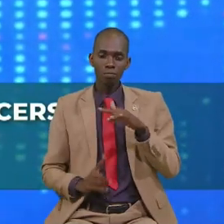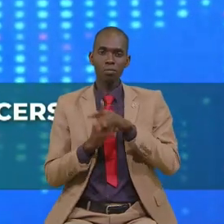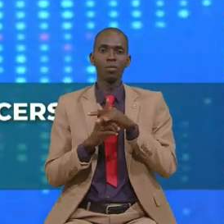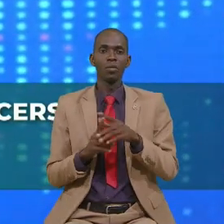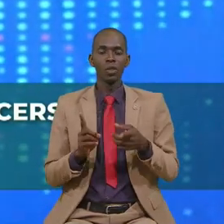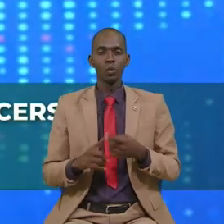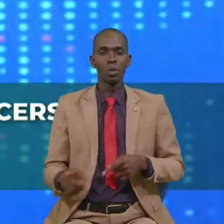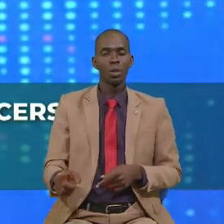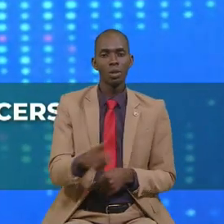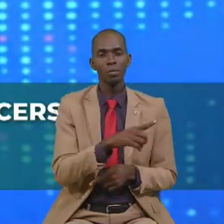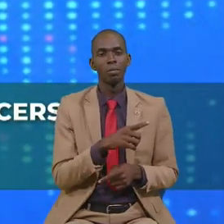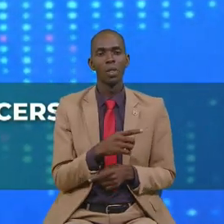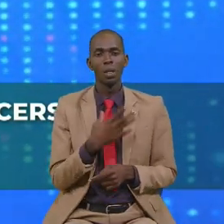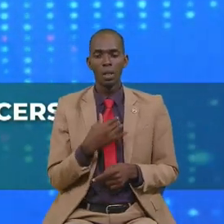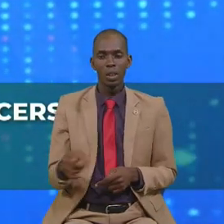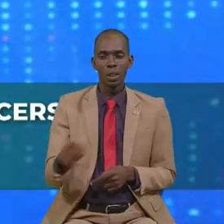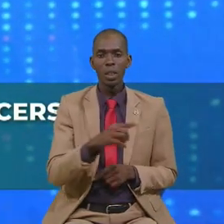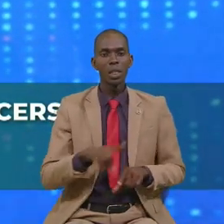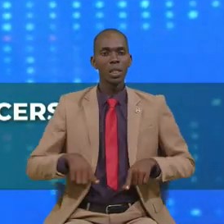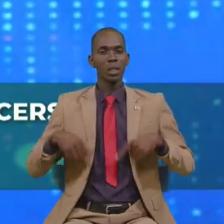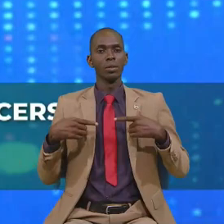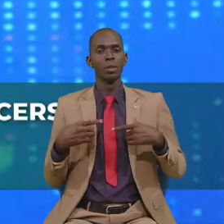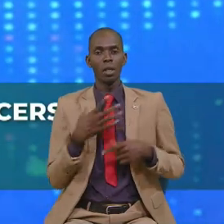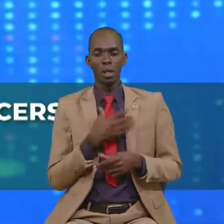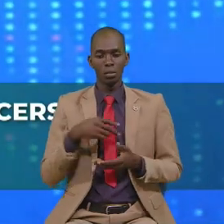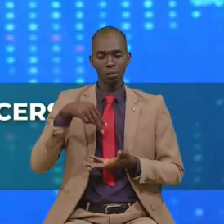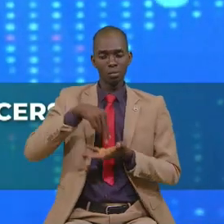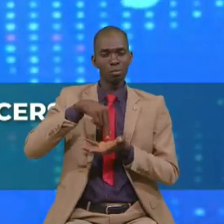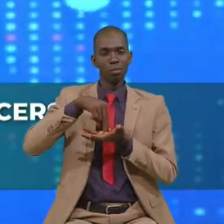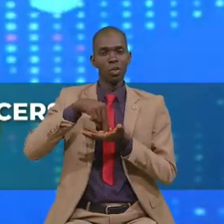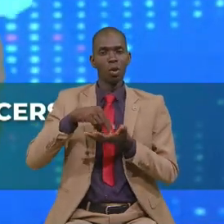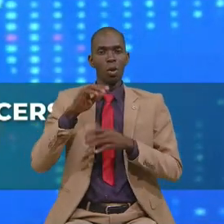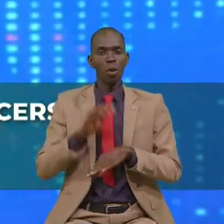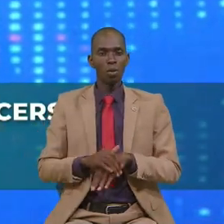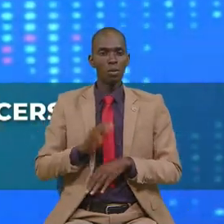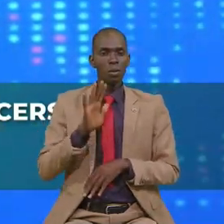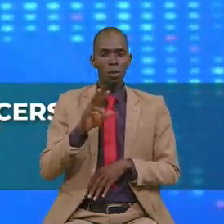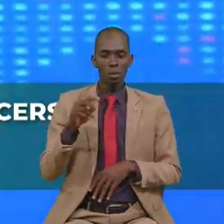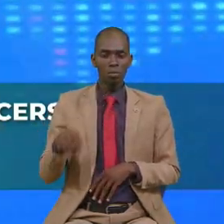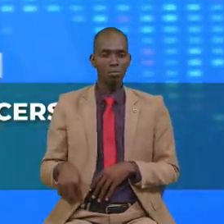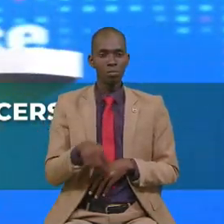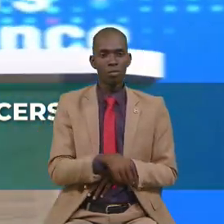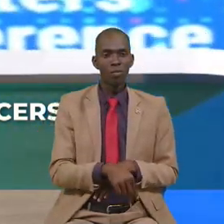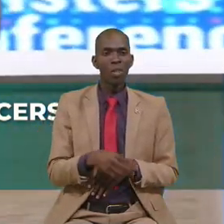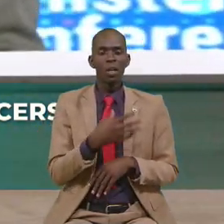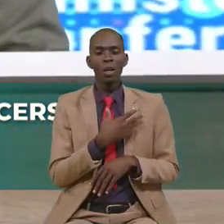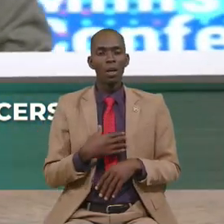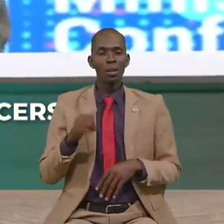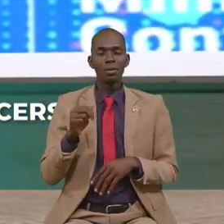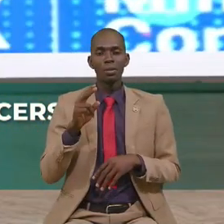them, and they lived, and they stood up upon their feet, an